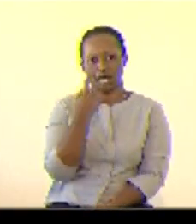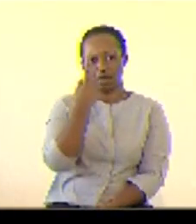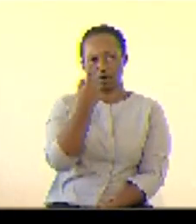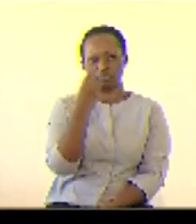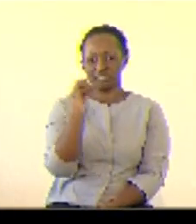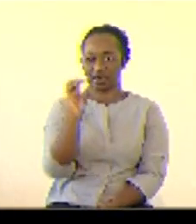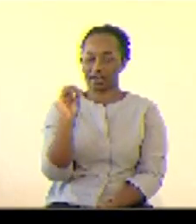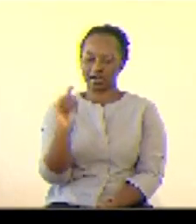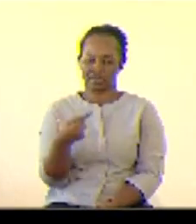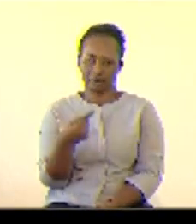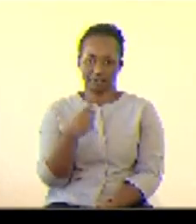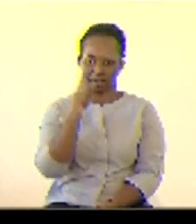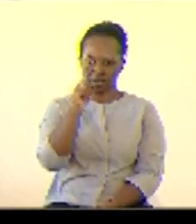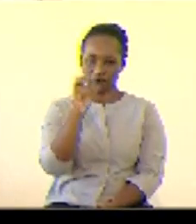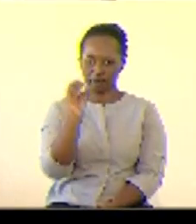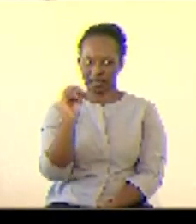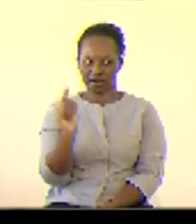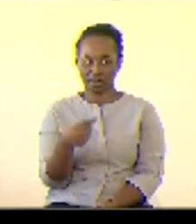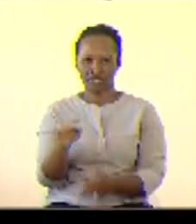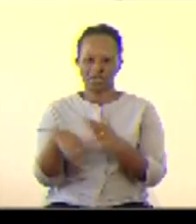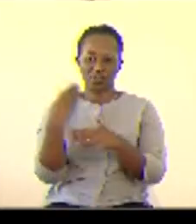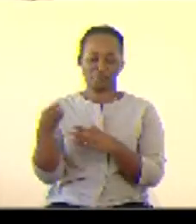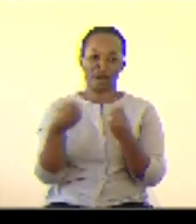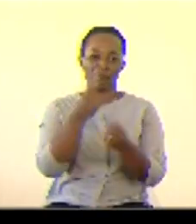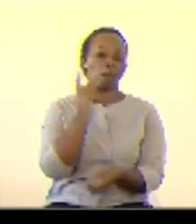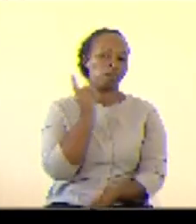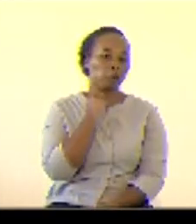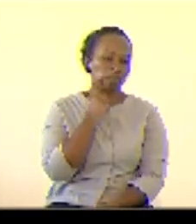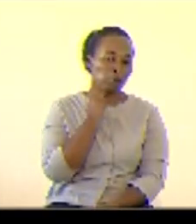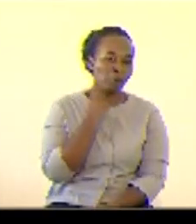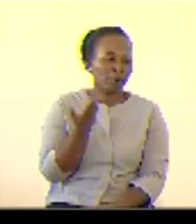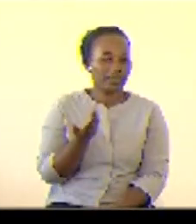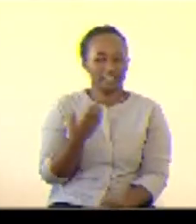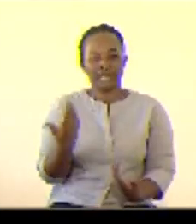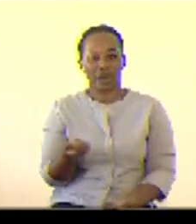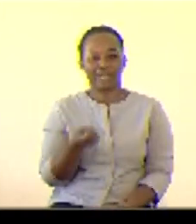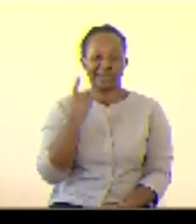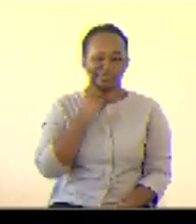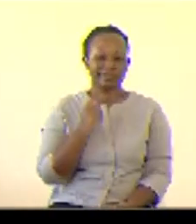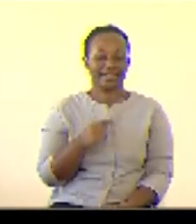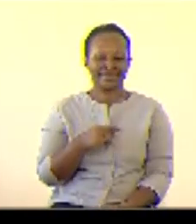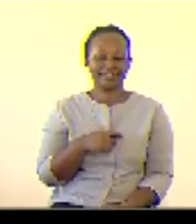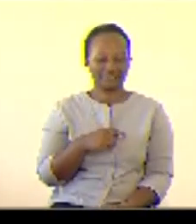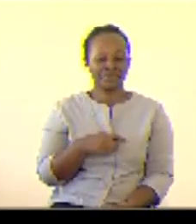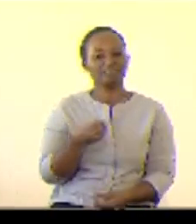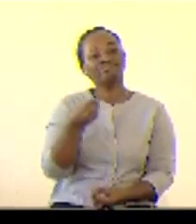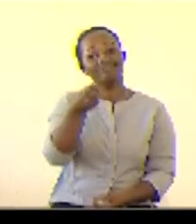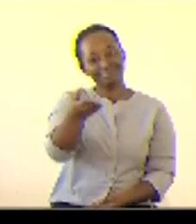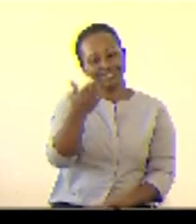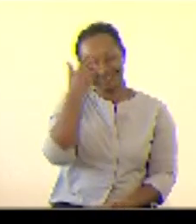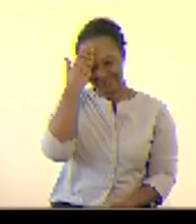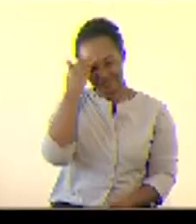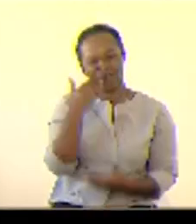100,000, then ongoing, you give like wombo, chewing gum, like one, someone goes with it after